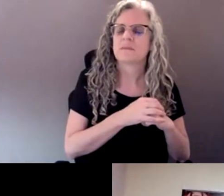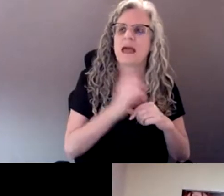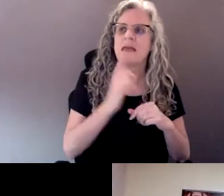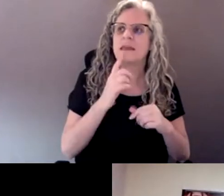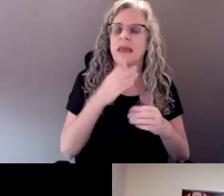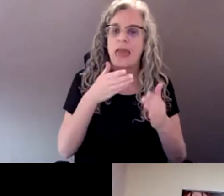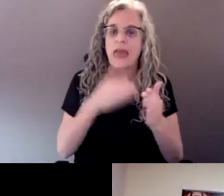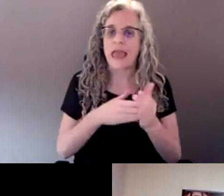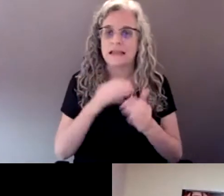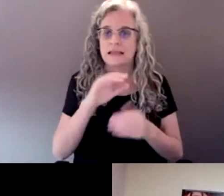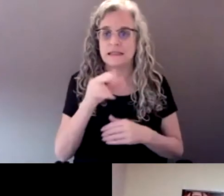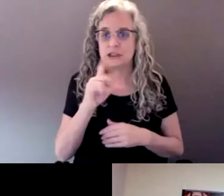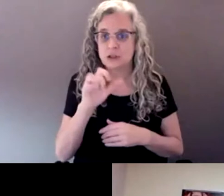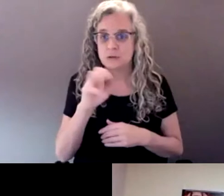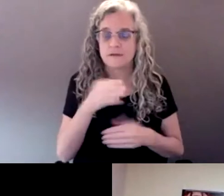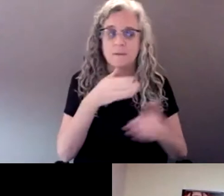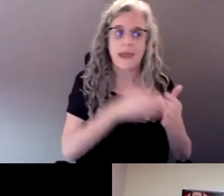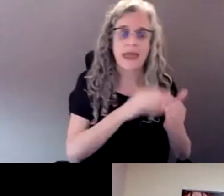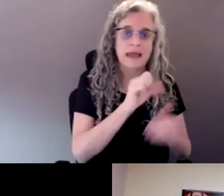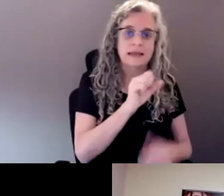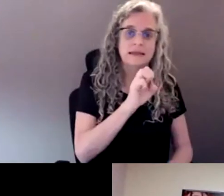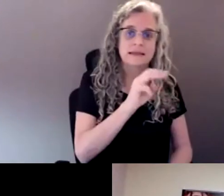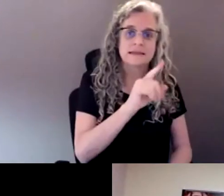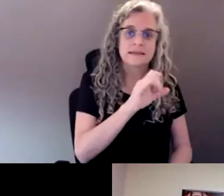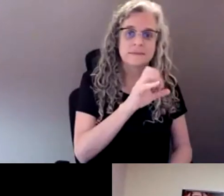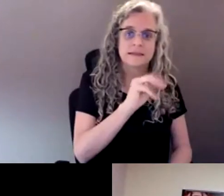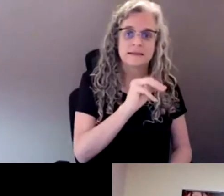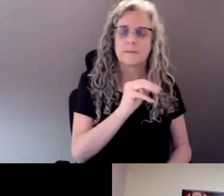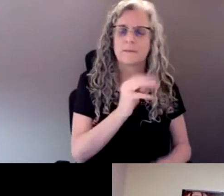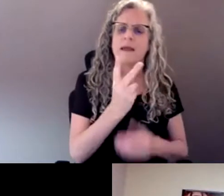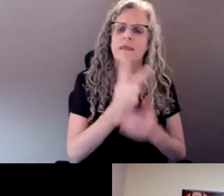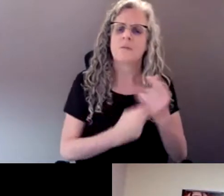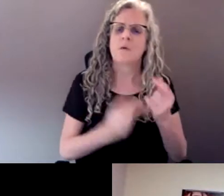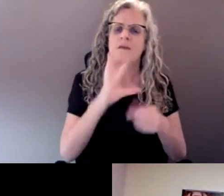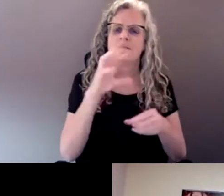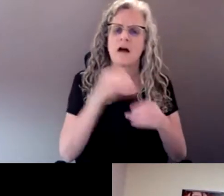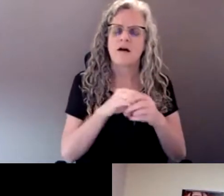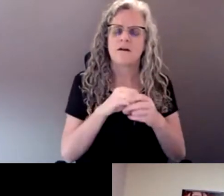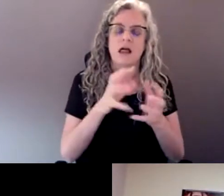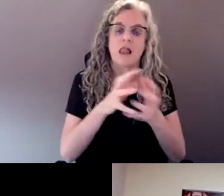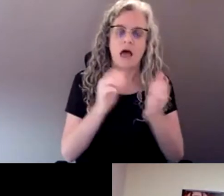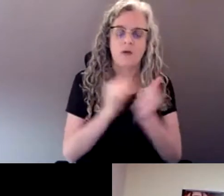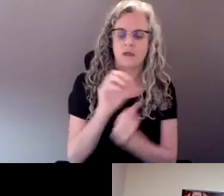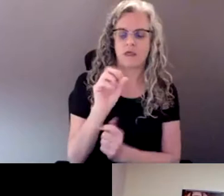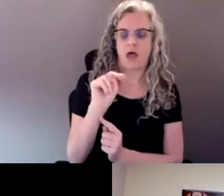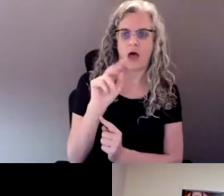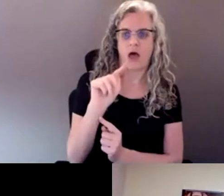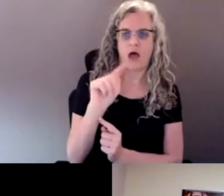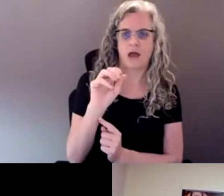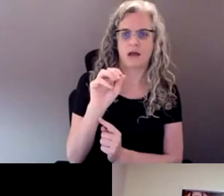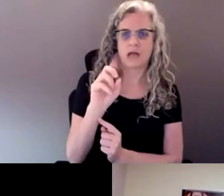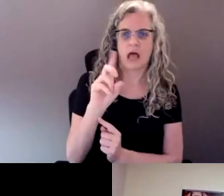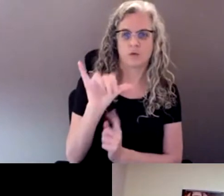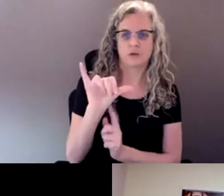do a lot of ontological work. And that's because they were so important